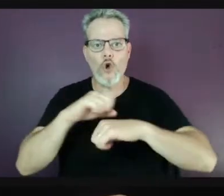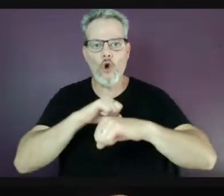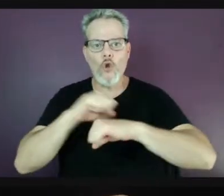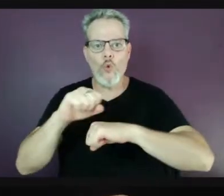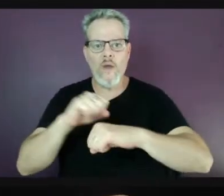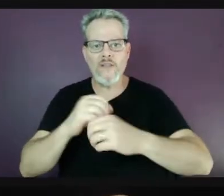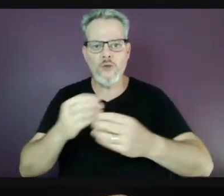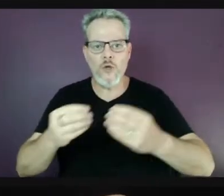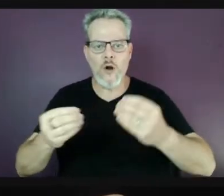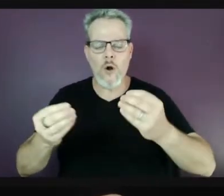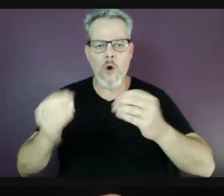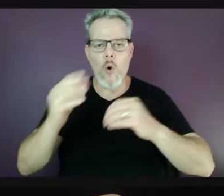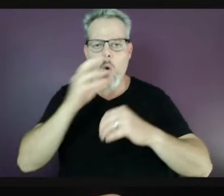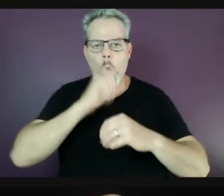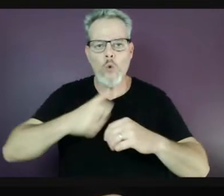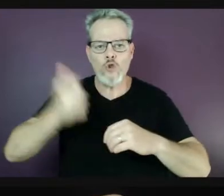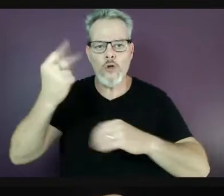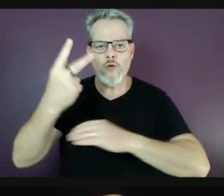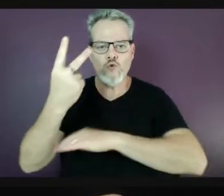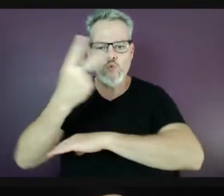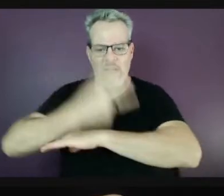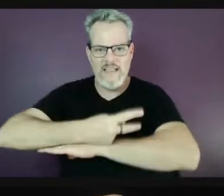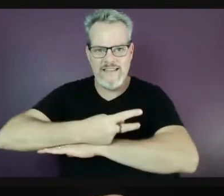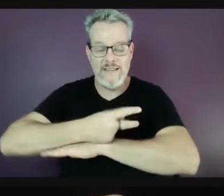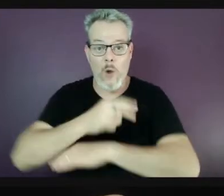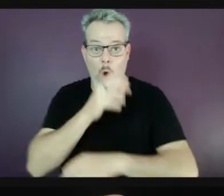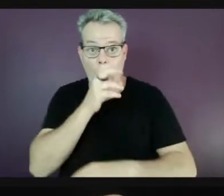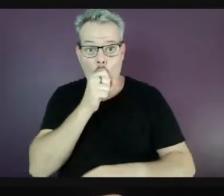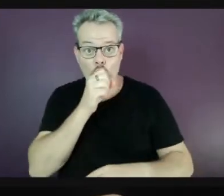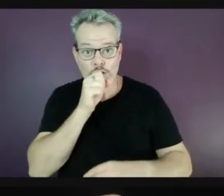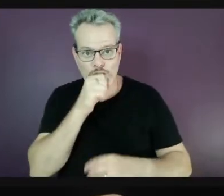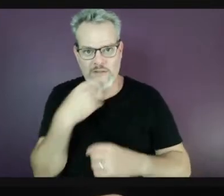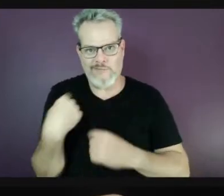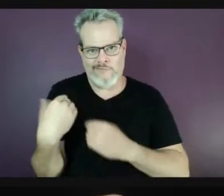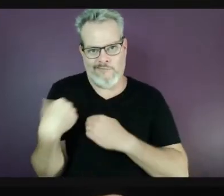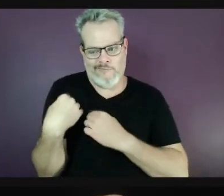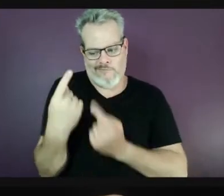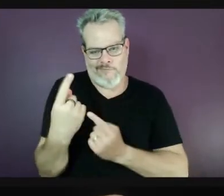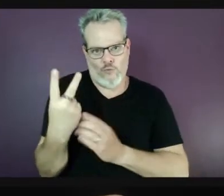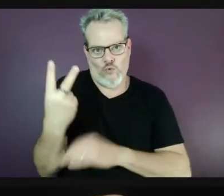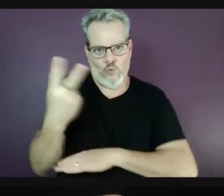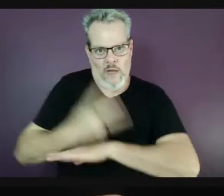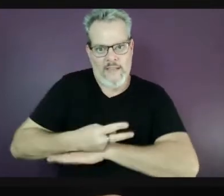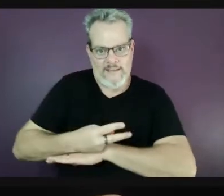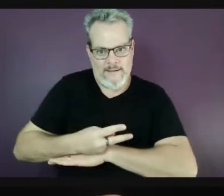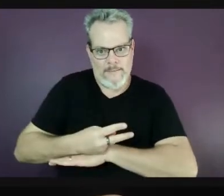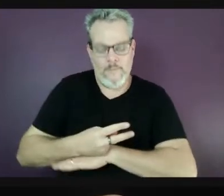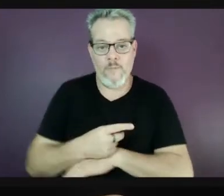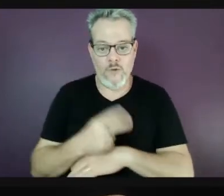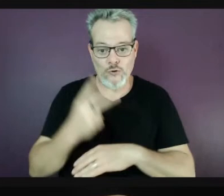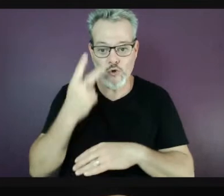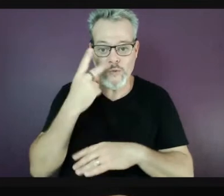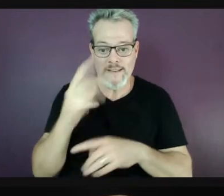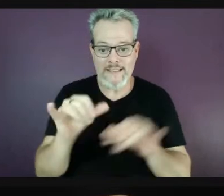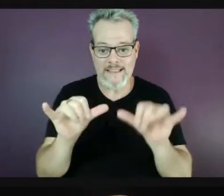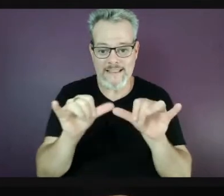more than 2 days old, and these orange ones are ones within the last 2 days here. So what you can see is that the range of seismicity of depth has not